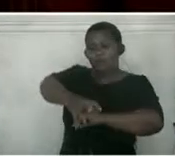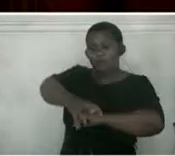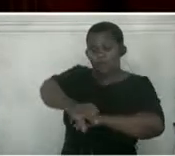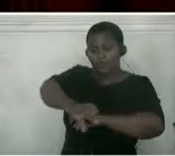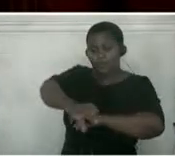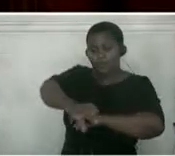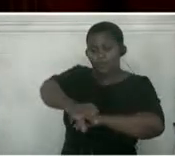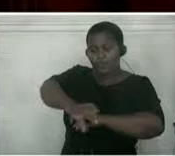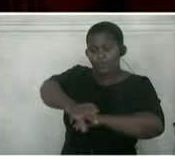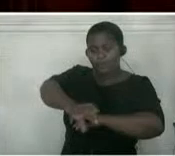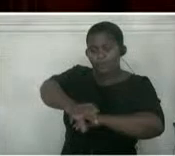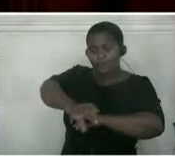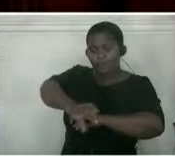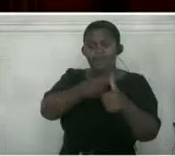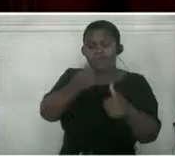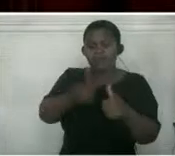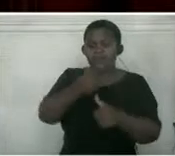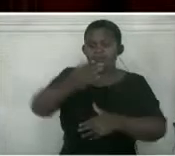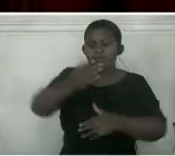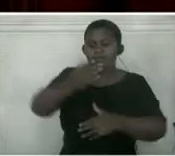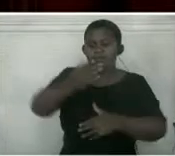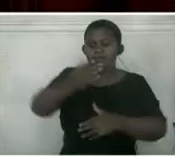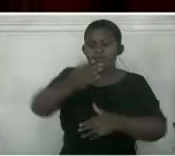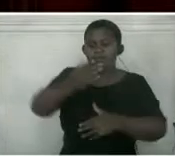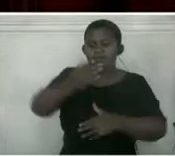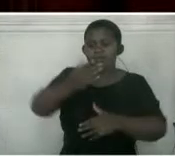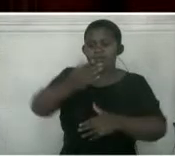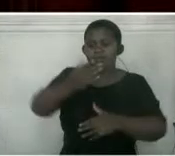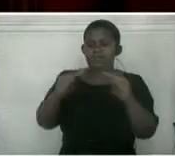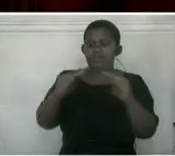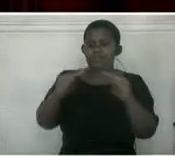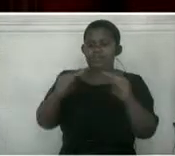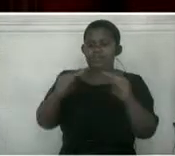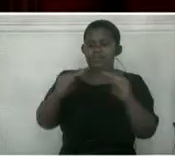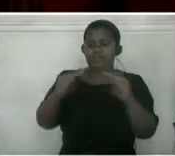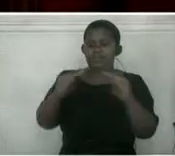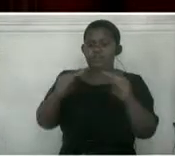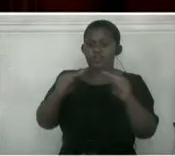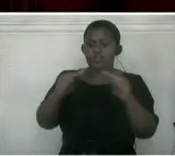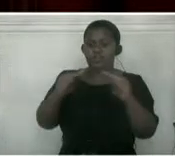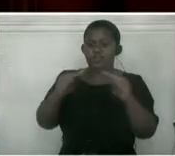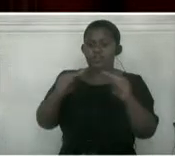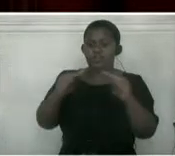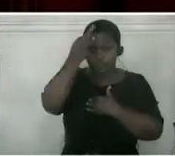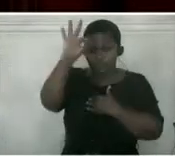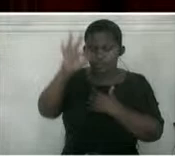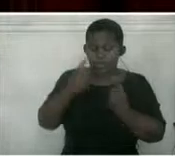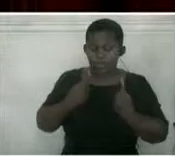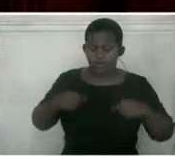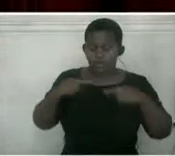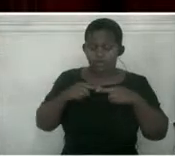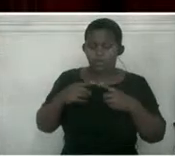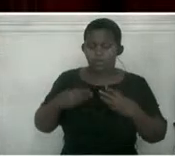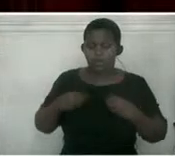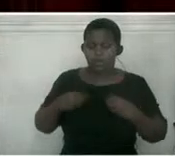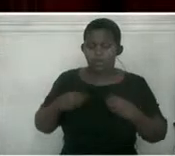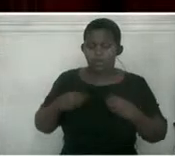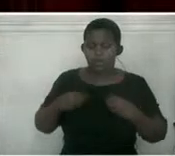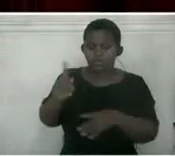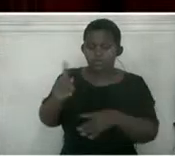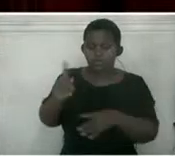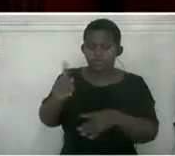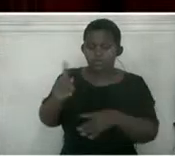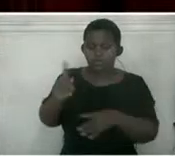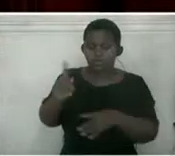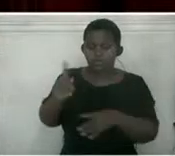Service Academy and working with the National School of Governance, we are rolling out a series of training